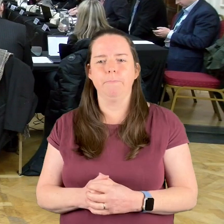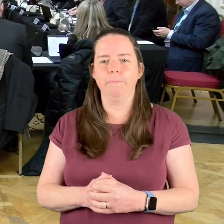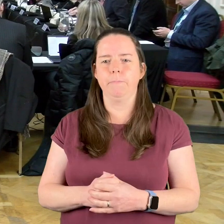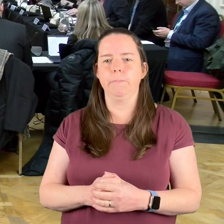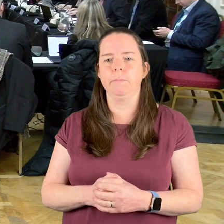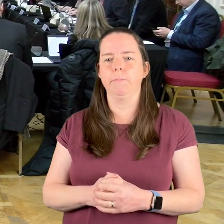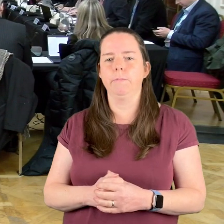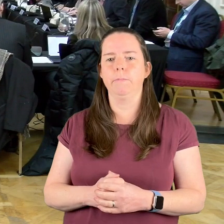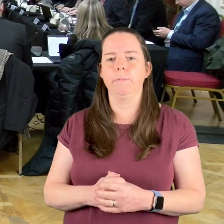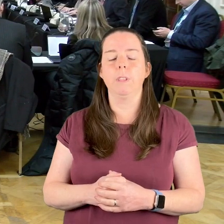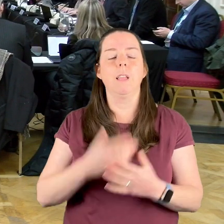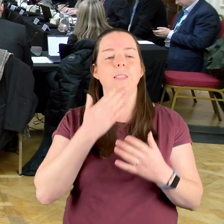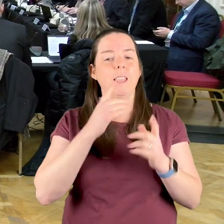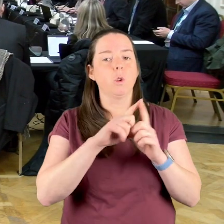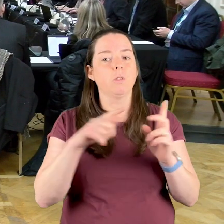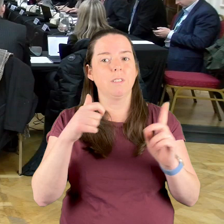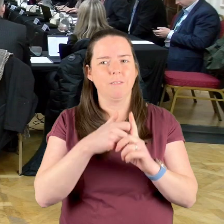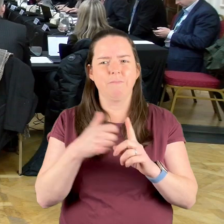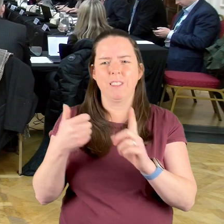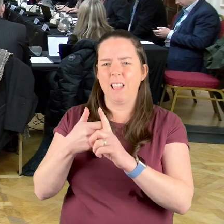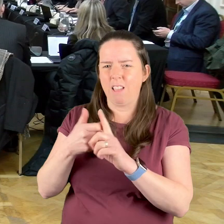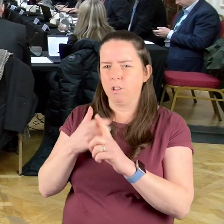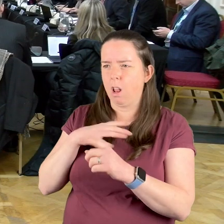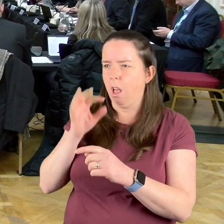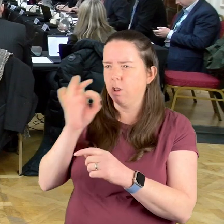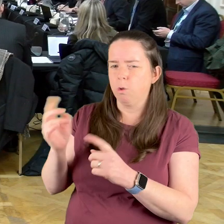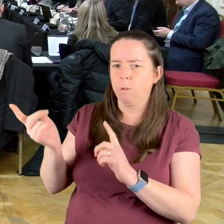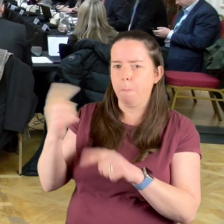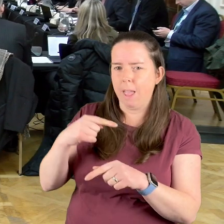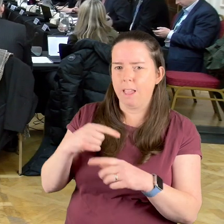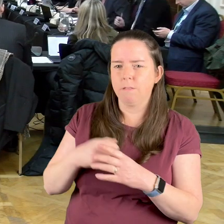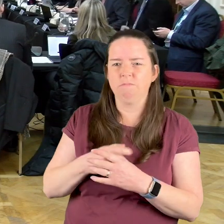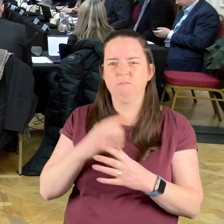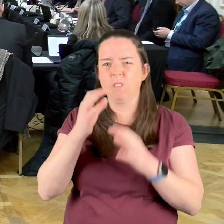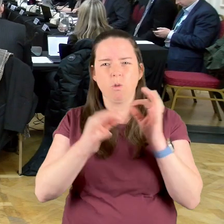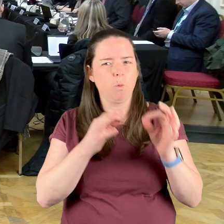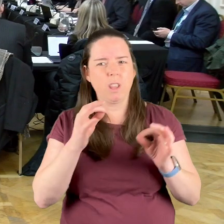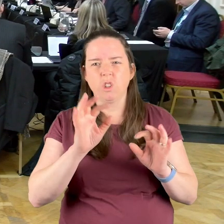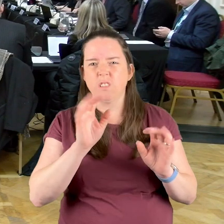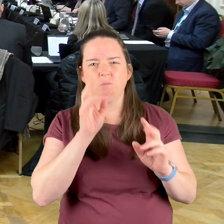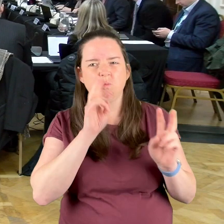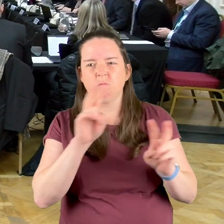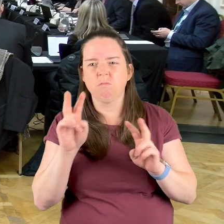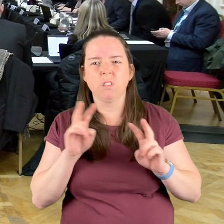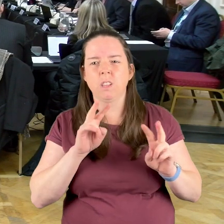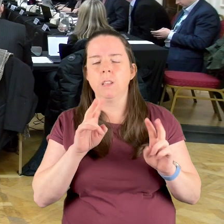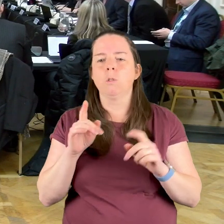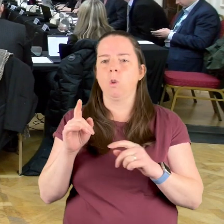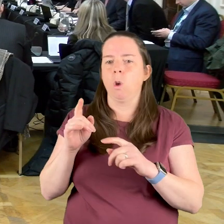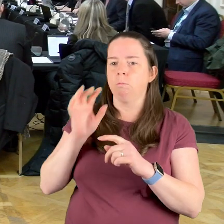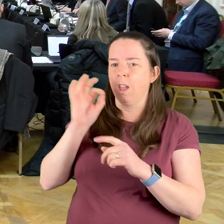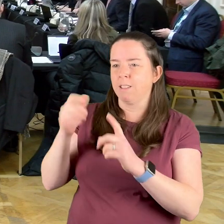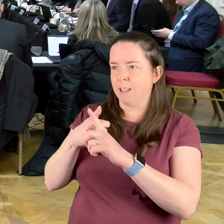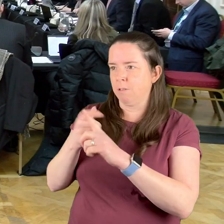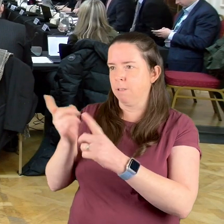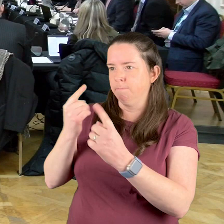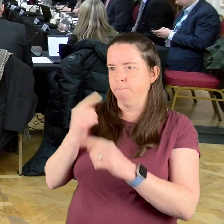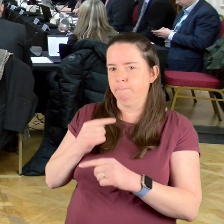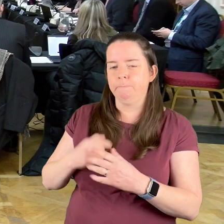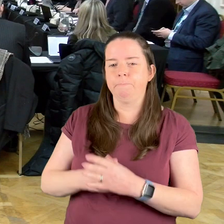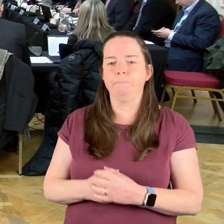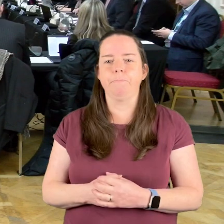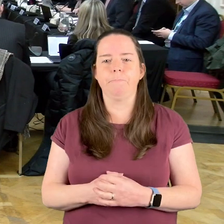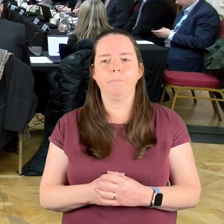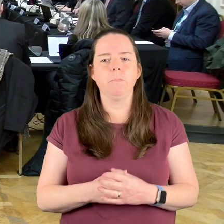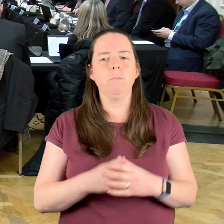Thank you, Dick. Karen, shall I ask you to come back on that? I don't see any other questions or comments from board members.